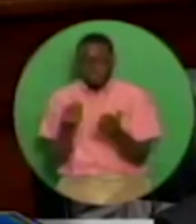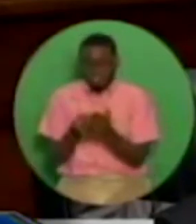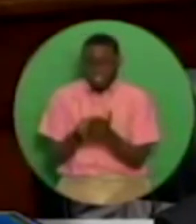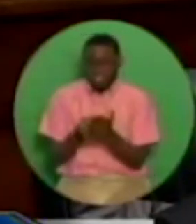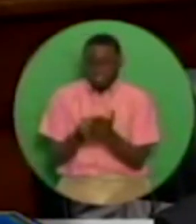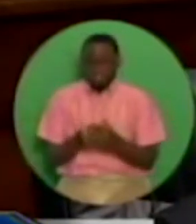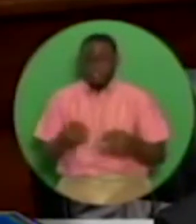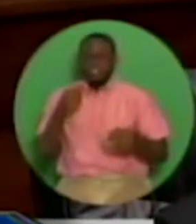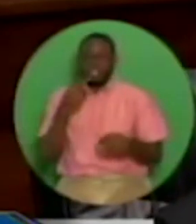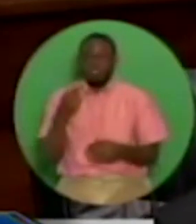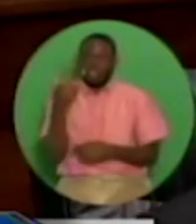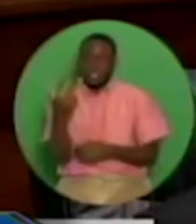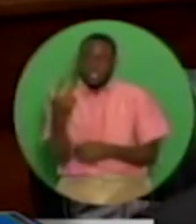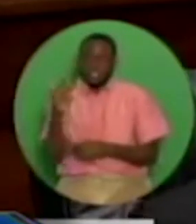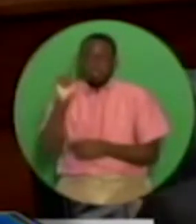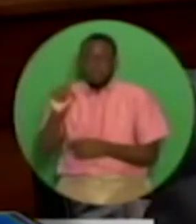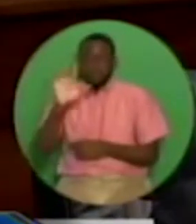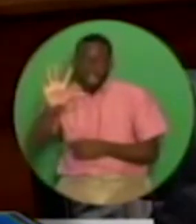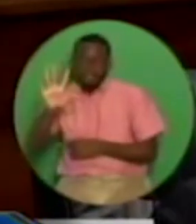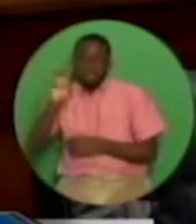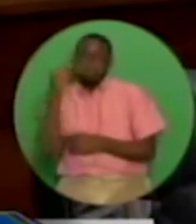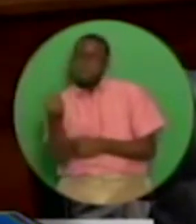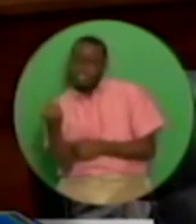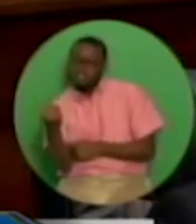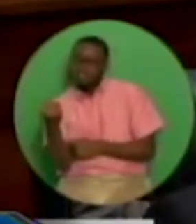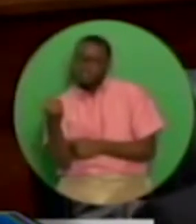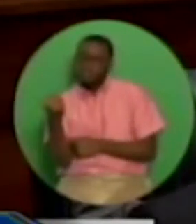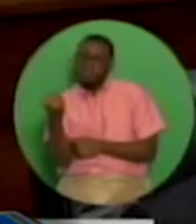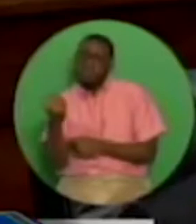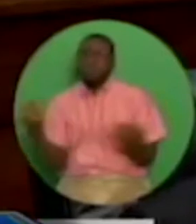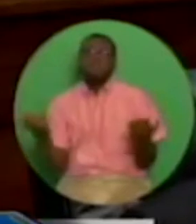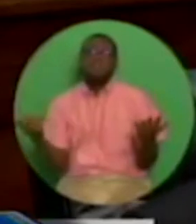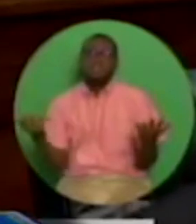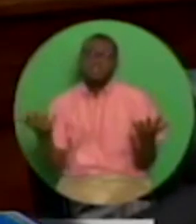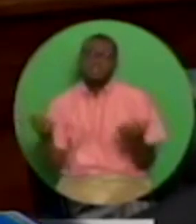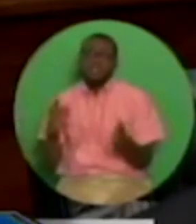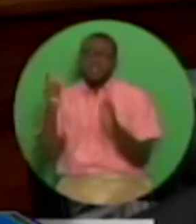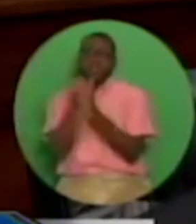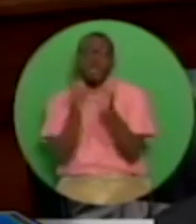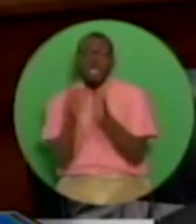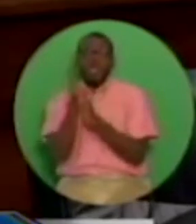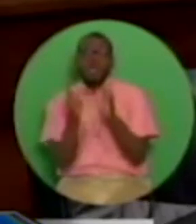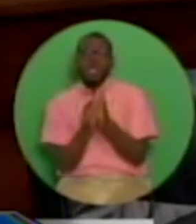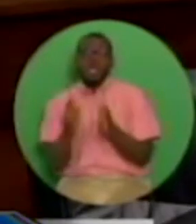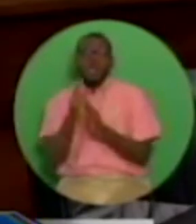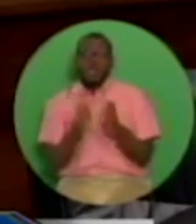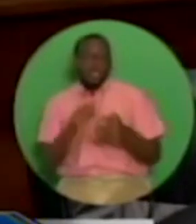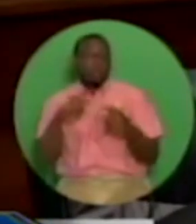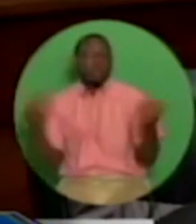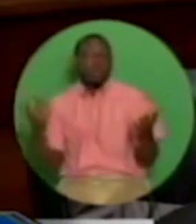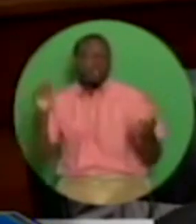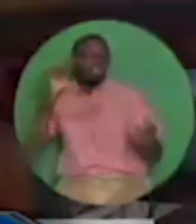allows action to be taken against sexual harassment in the workplace. She made the announcement during the UNC's Monday night forum